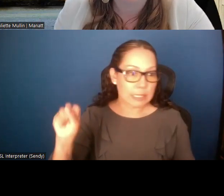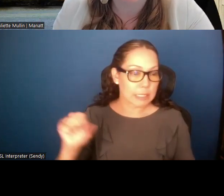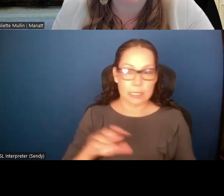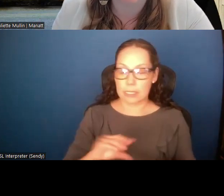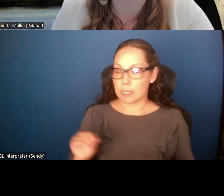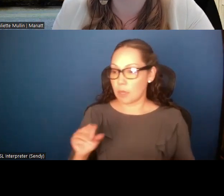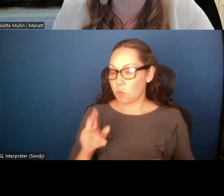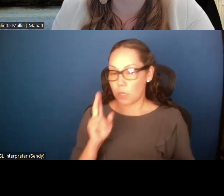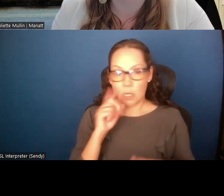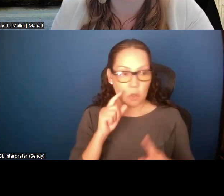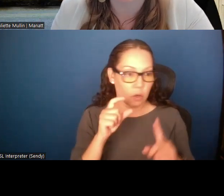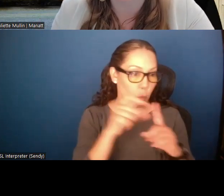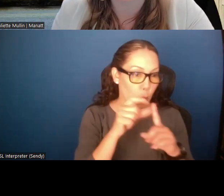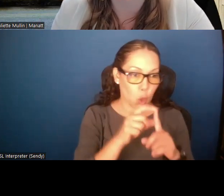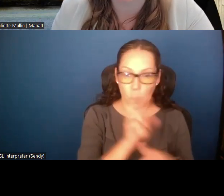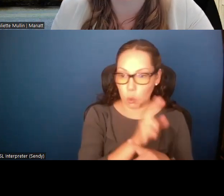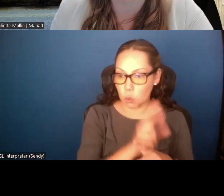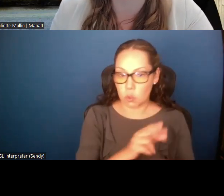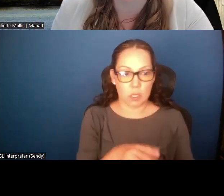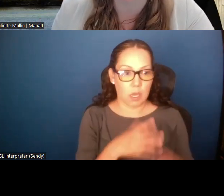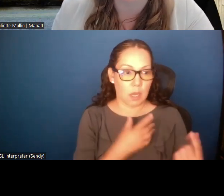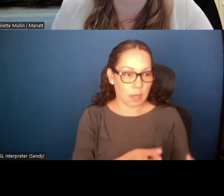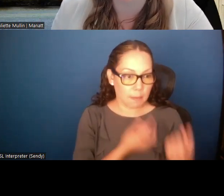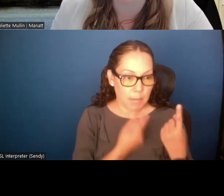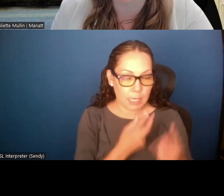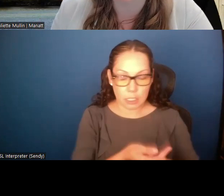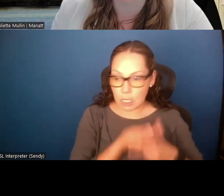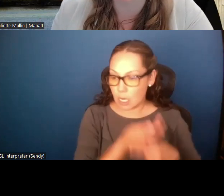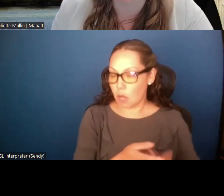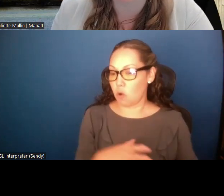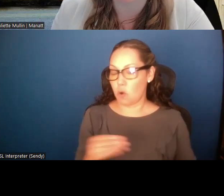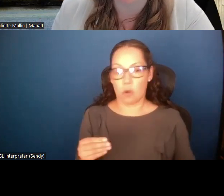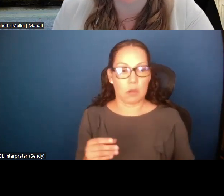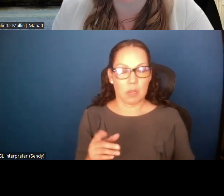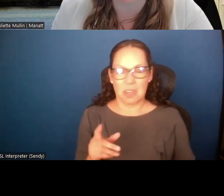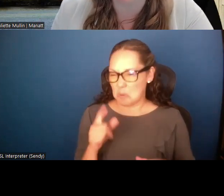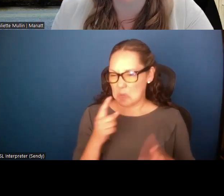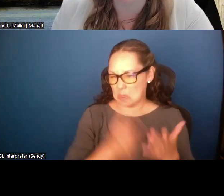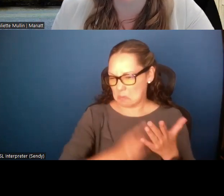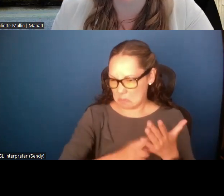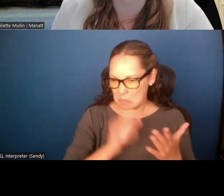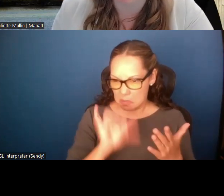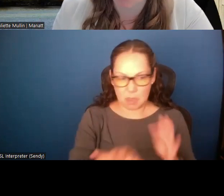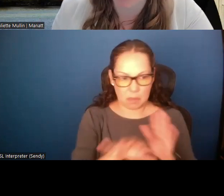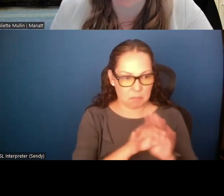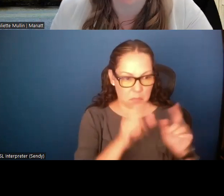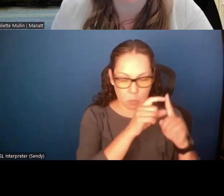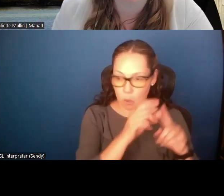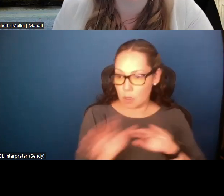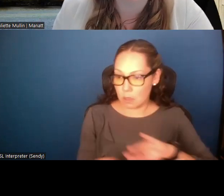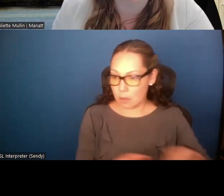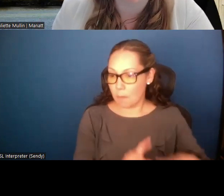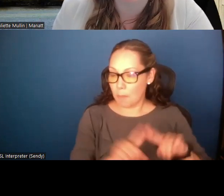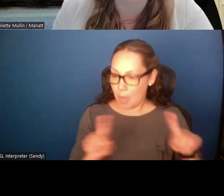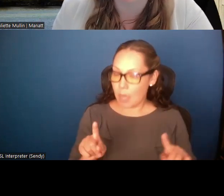term, but elevated standards in a moment of crisis to really enable robust